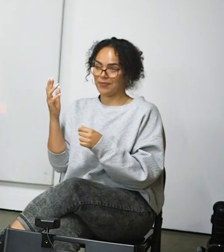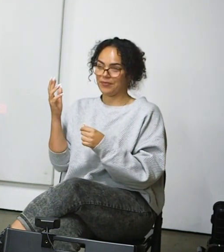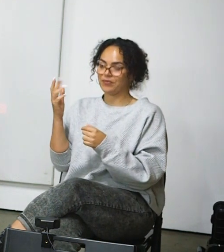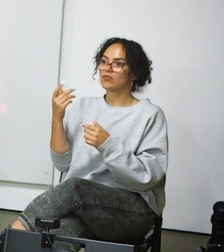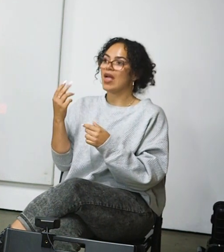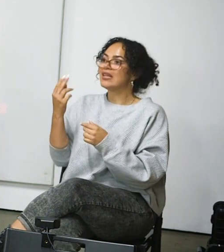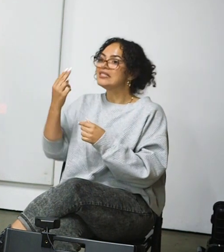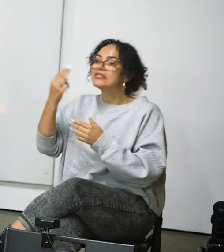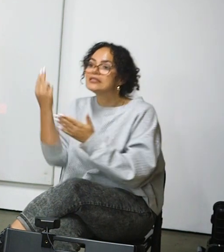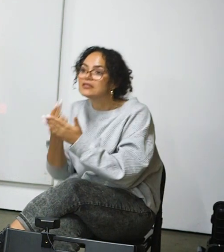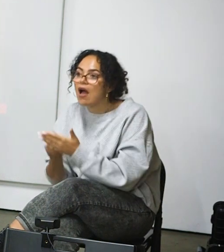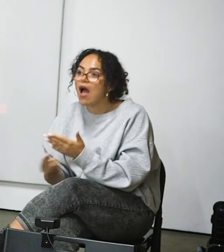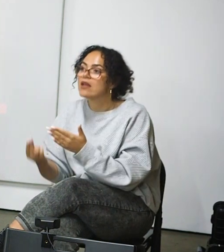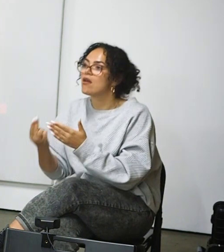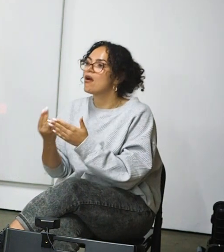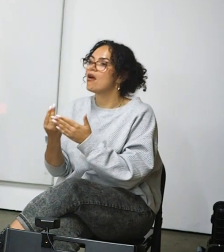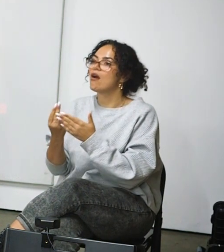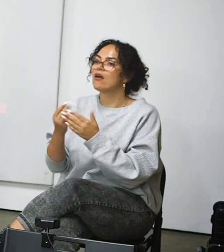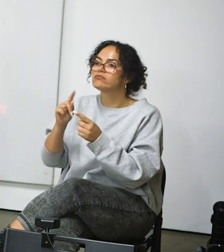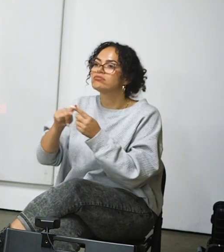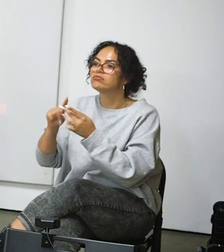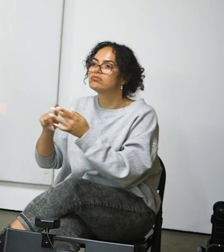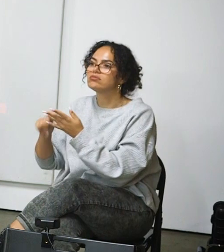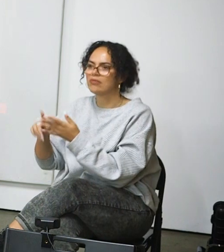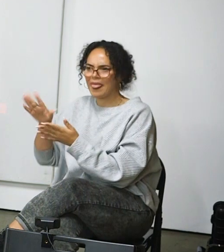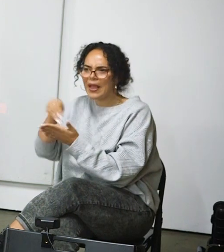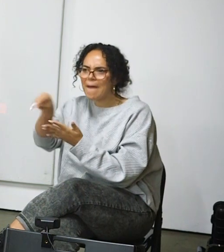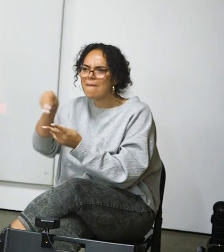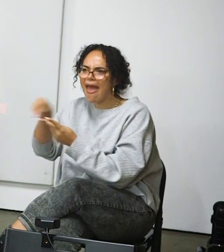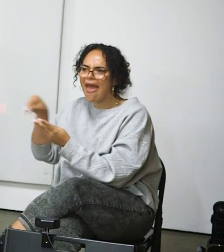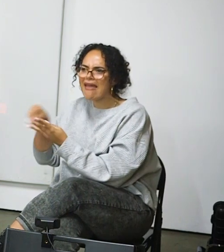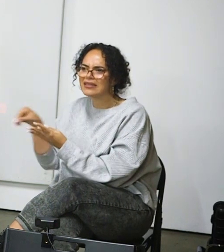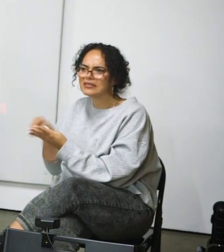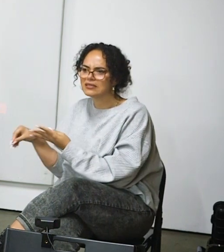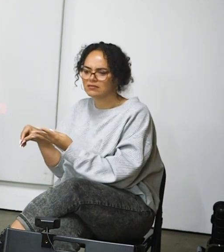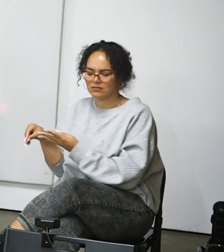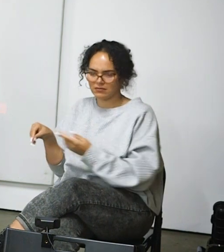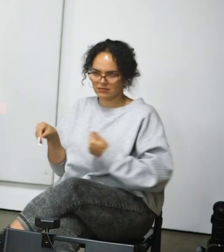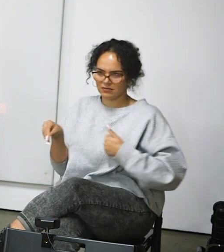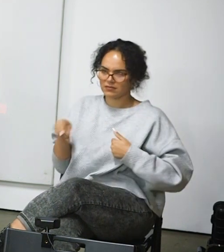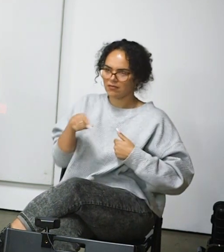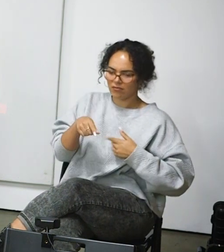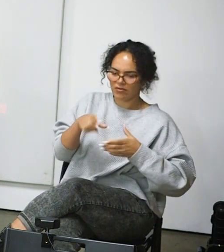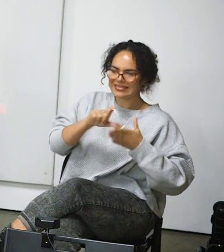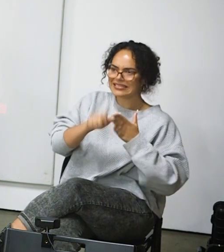the disabled people in the room who are talking about the design should also get paid.